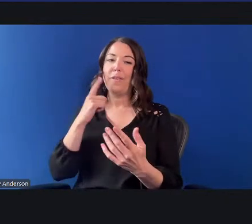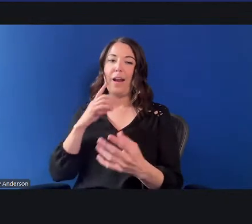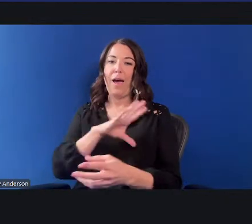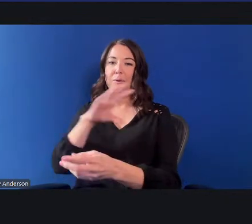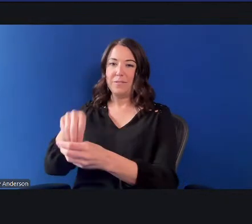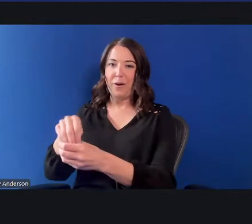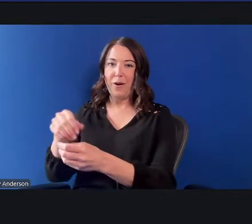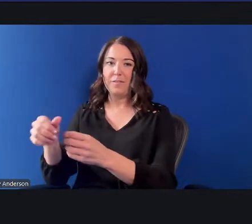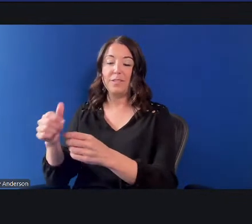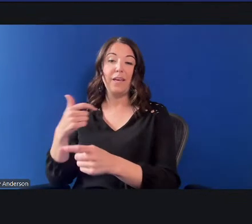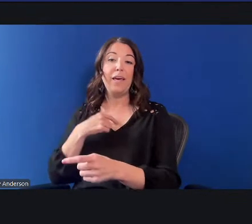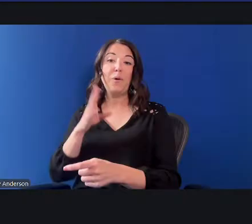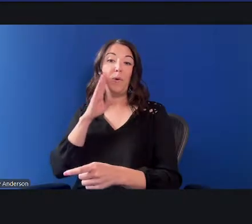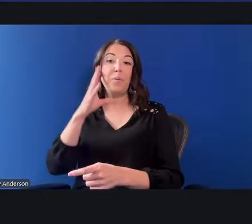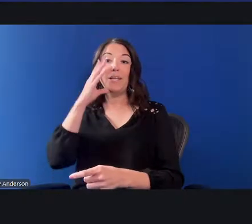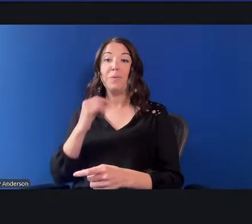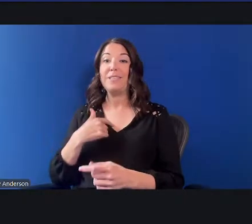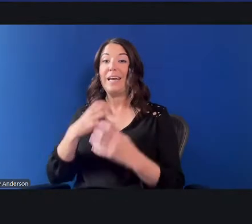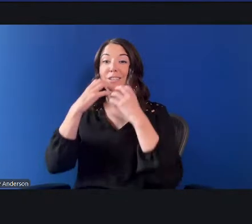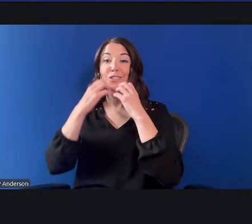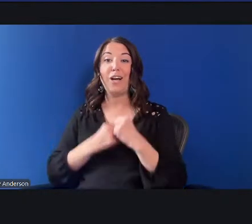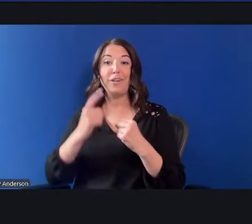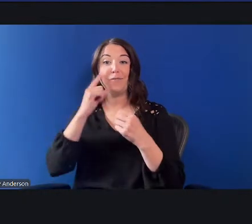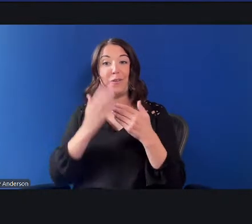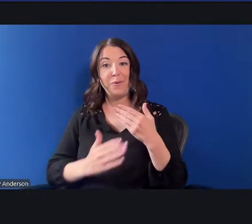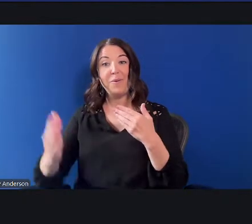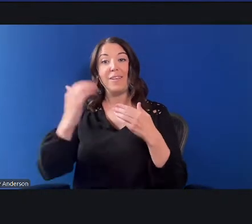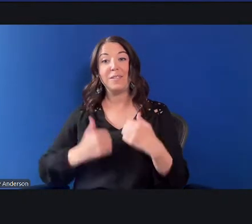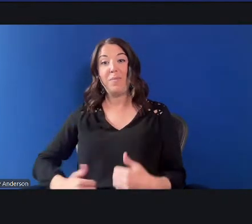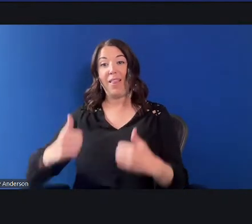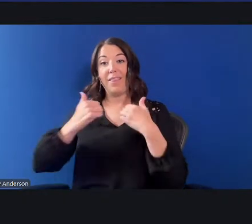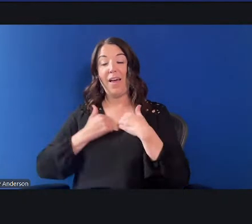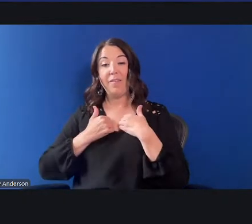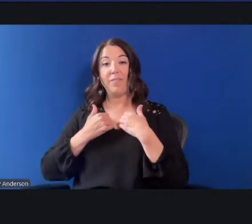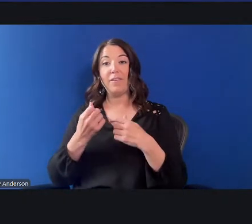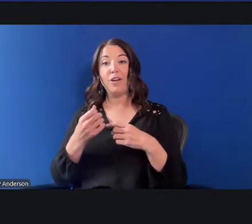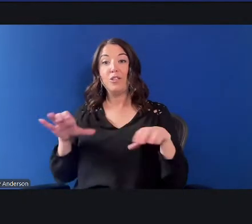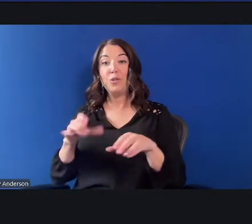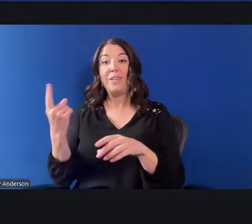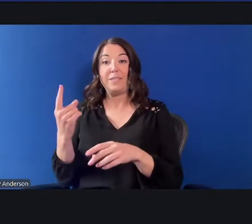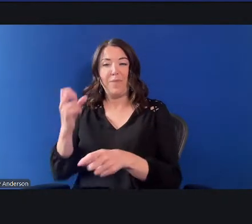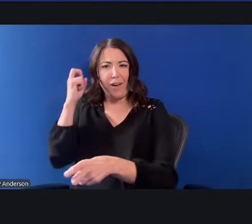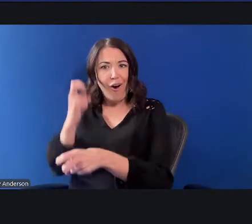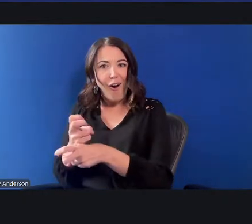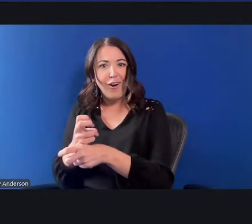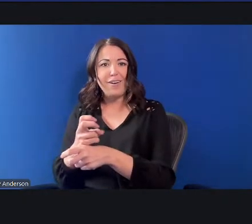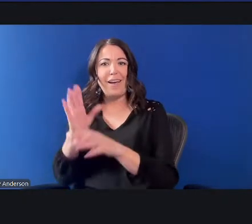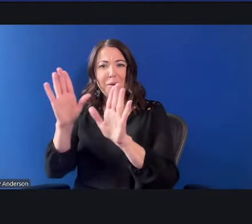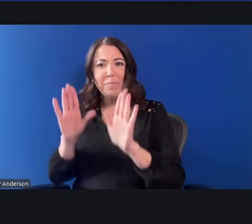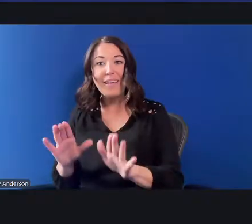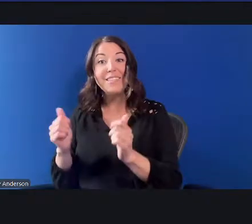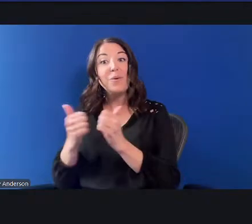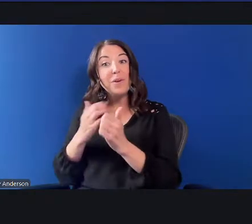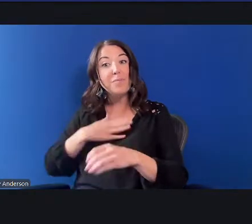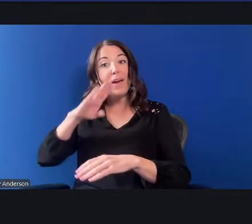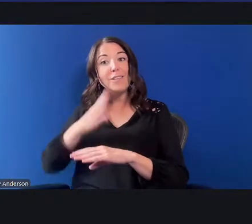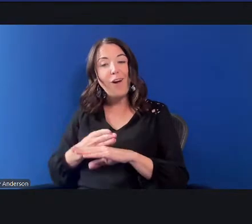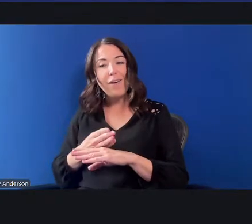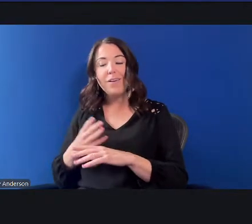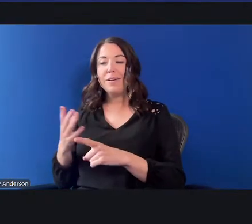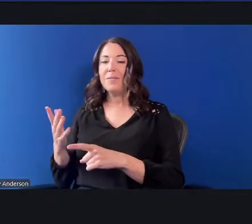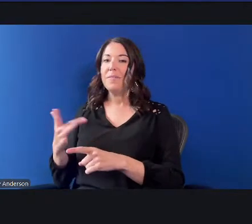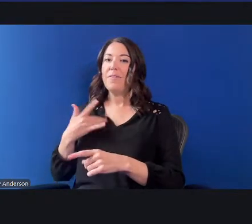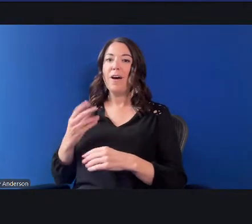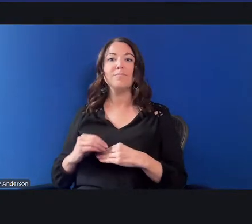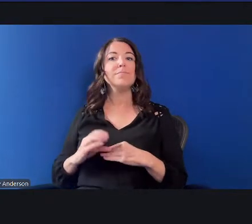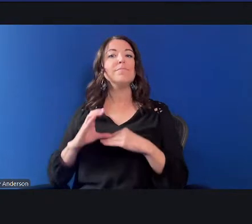experience I will cherish for the rest of my life. Doing something this hard and this amazing together with my daughter was so fulfilling. I just want